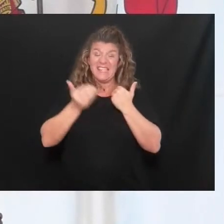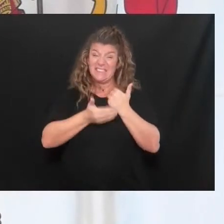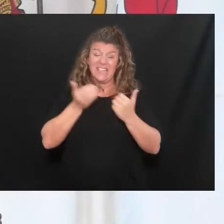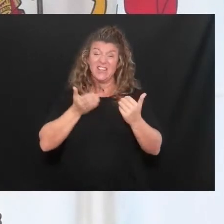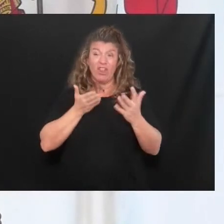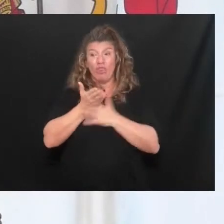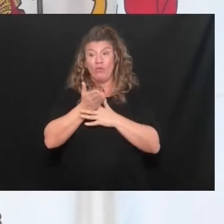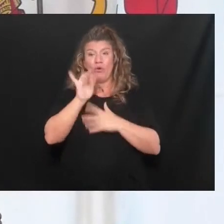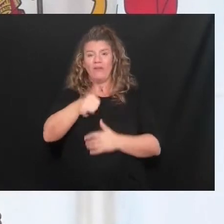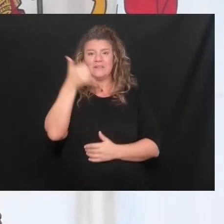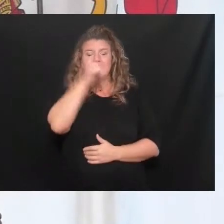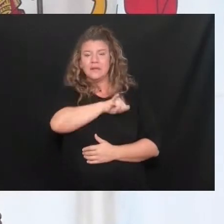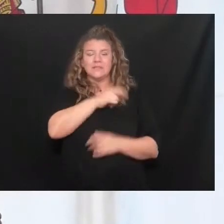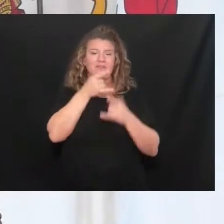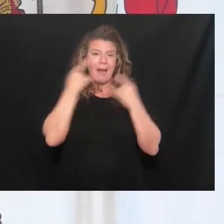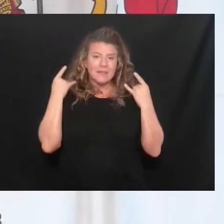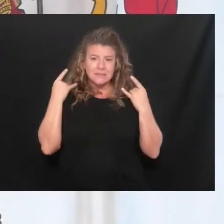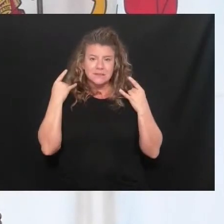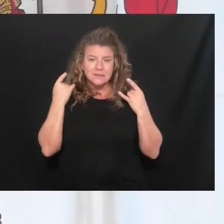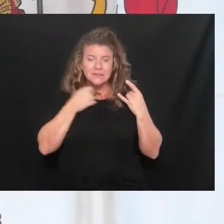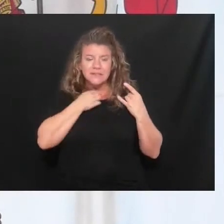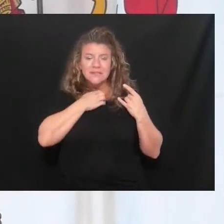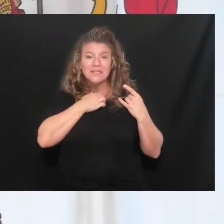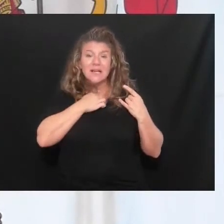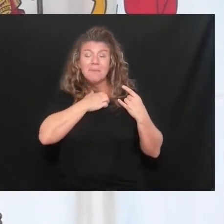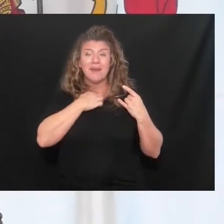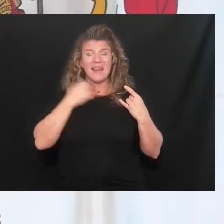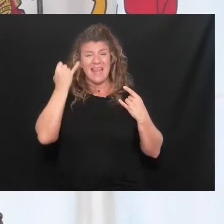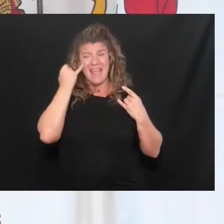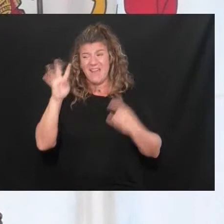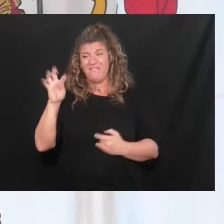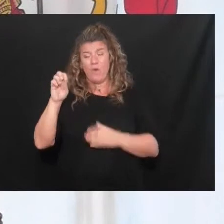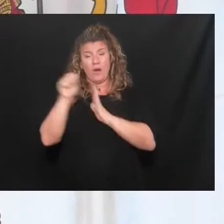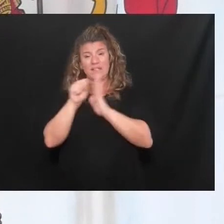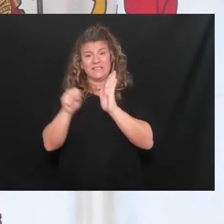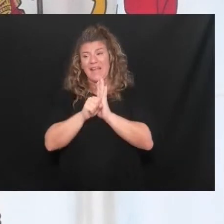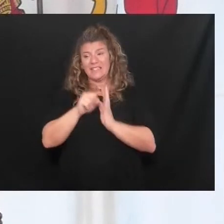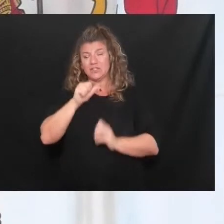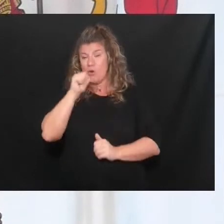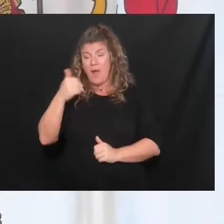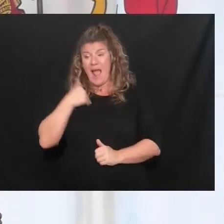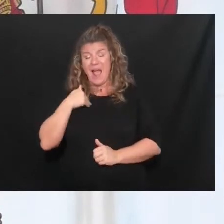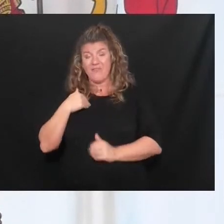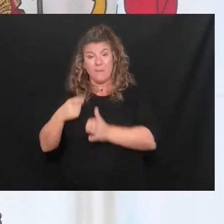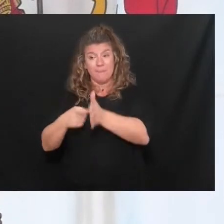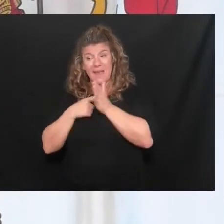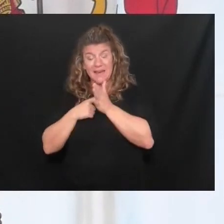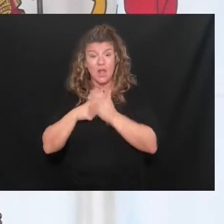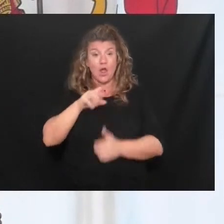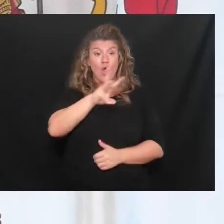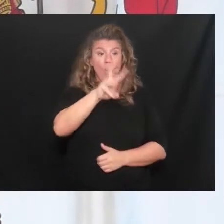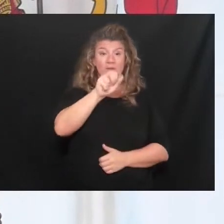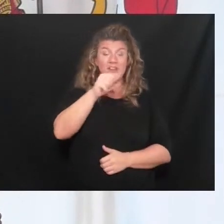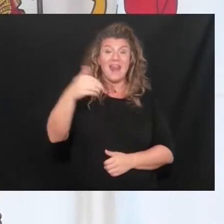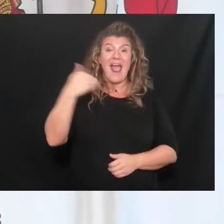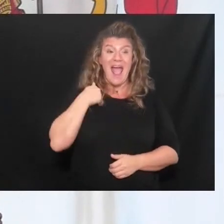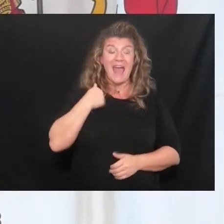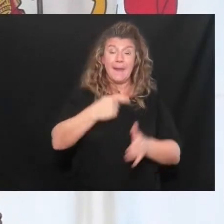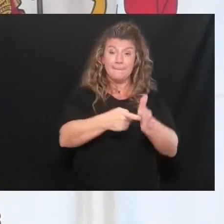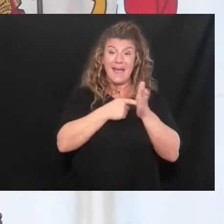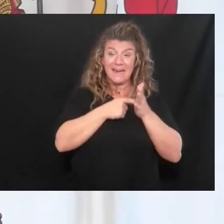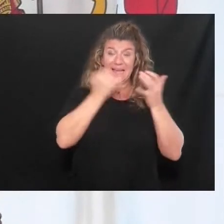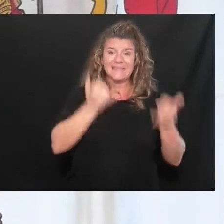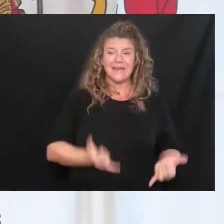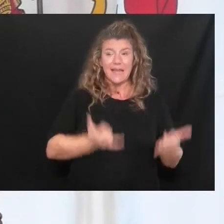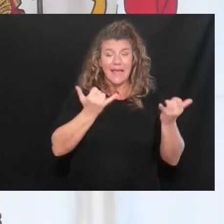just mask. But if 40 states don't have a mandate and West Virginia had a mandate today, yeah,